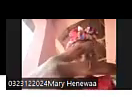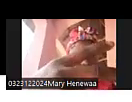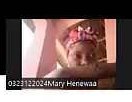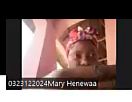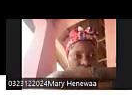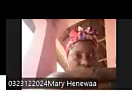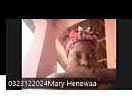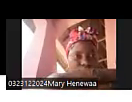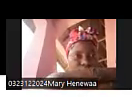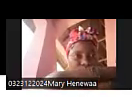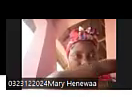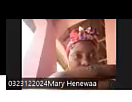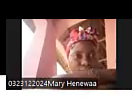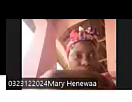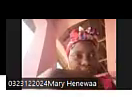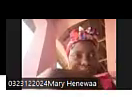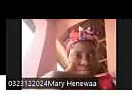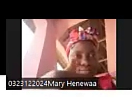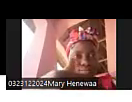B-E-G.